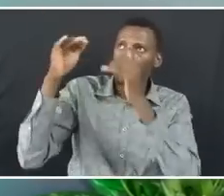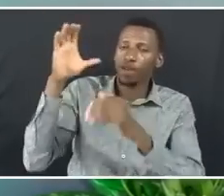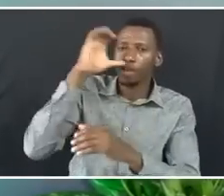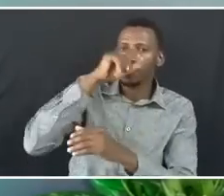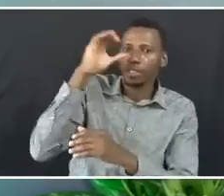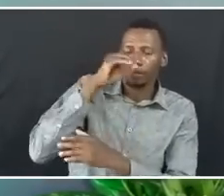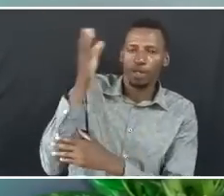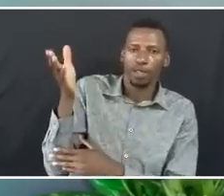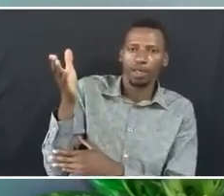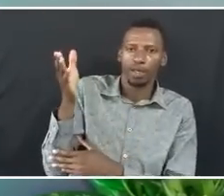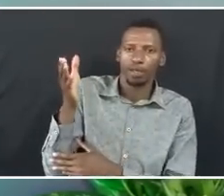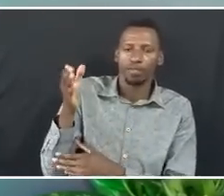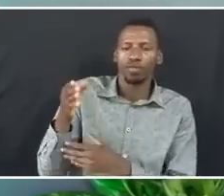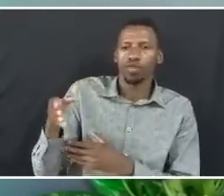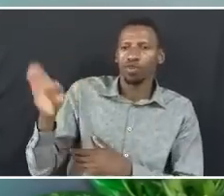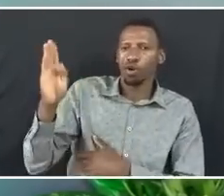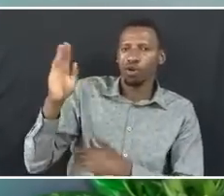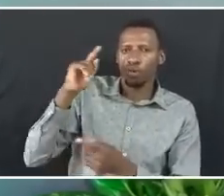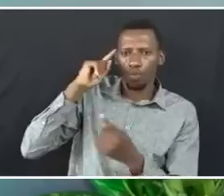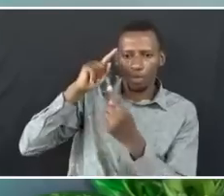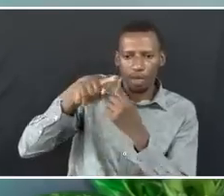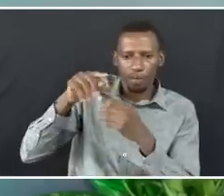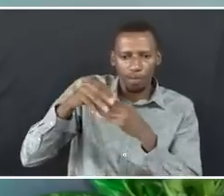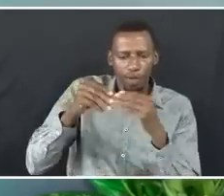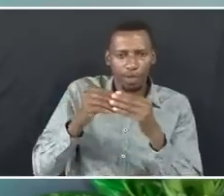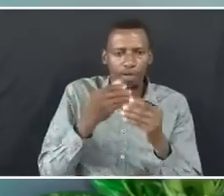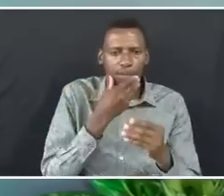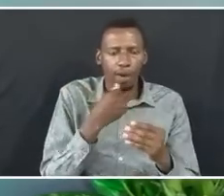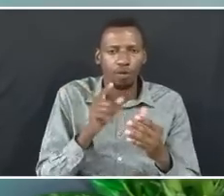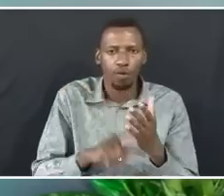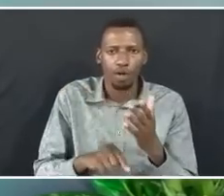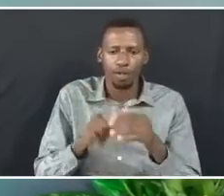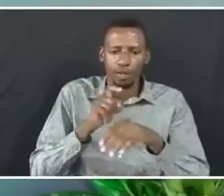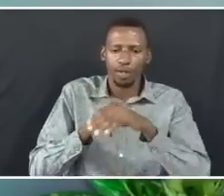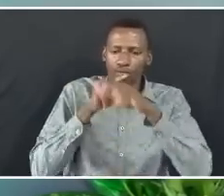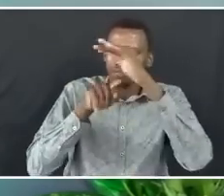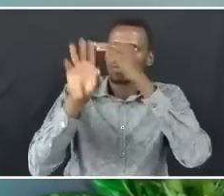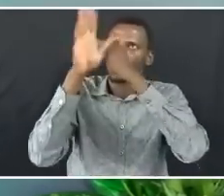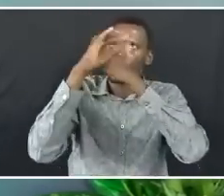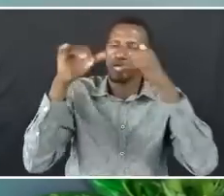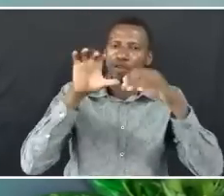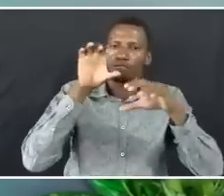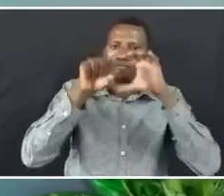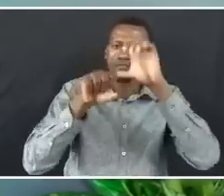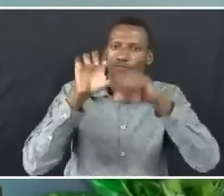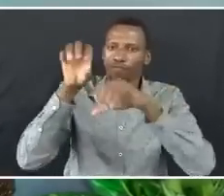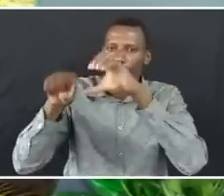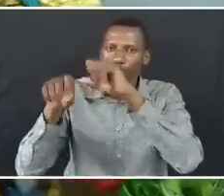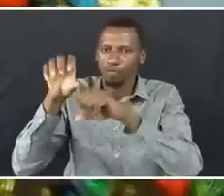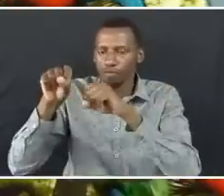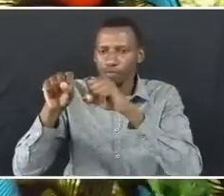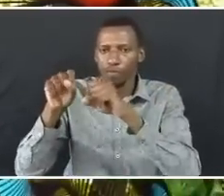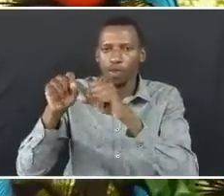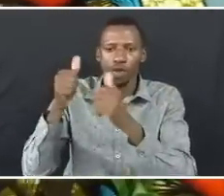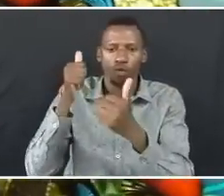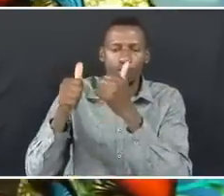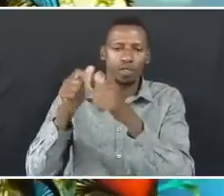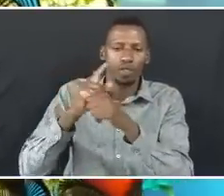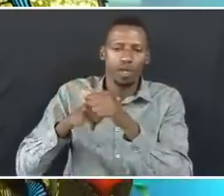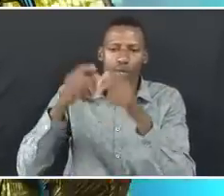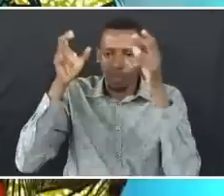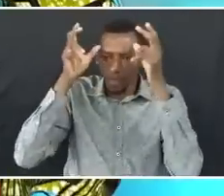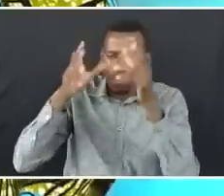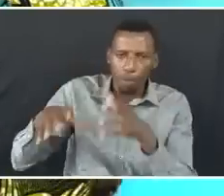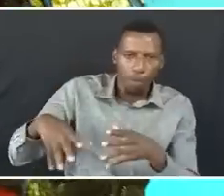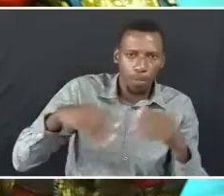which man was created, to occupy the vacancies that were left in heaven by the angels.